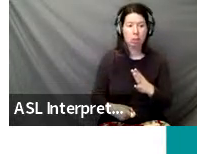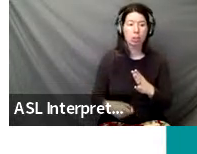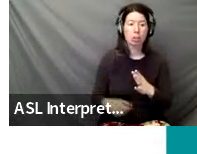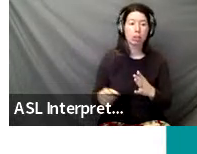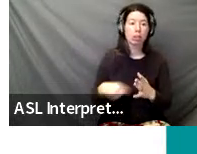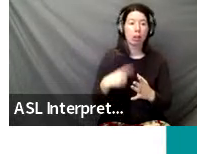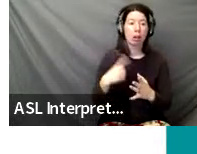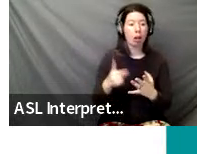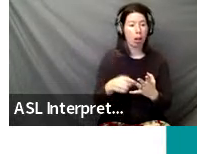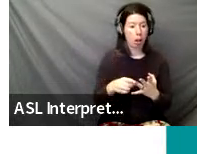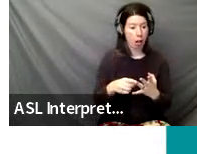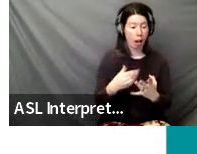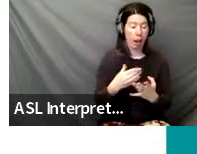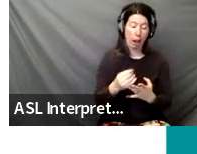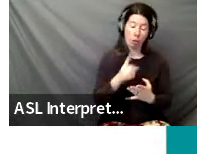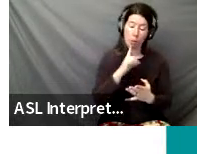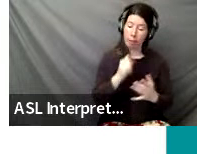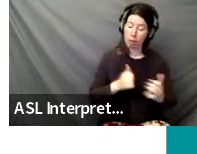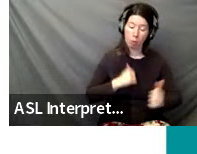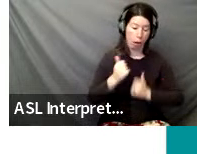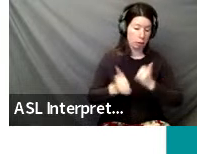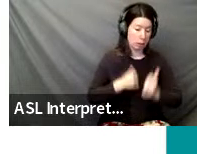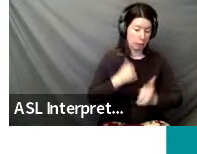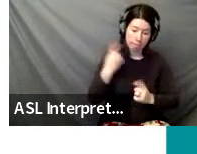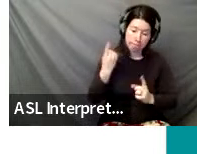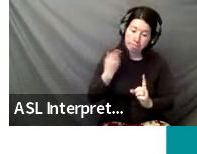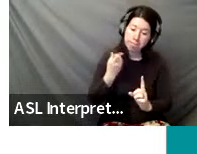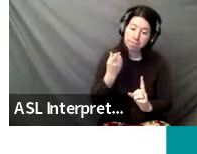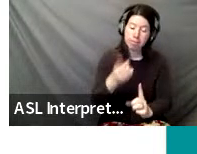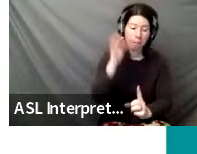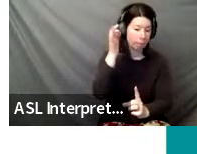we'll be looking to go really aggressively after some of our